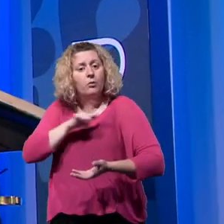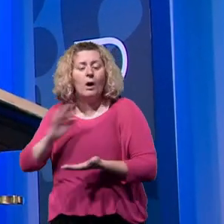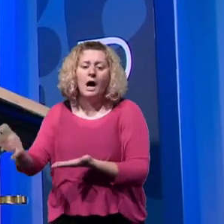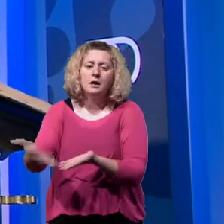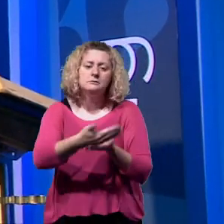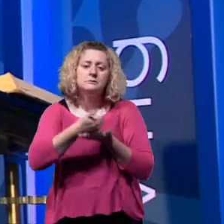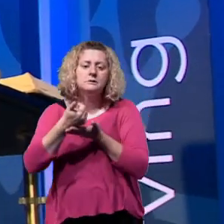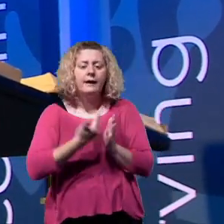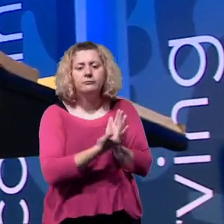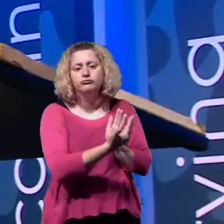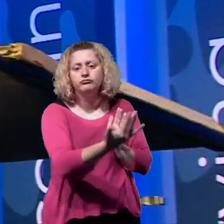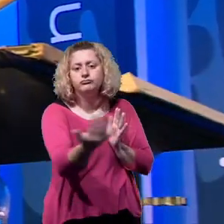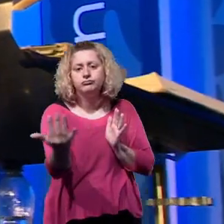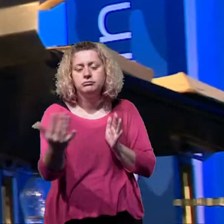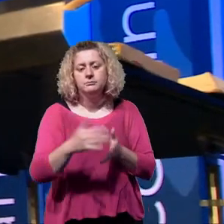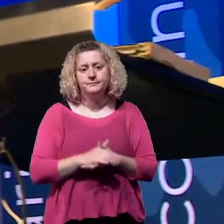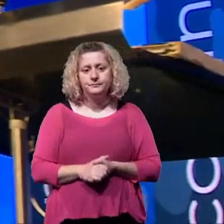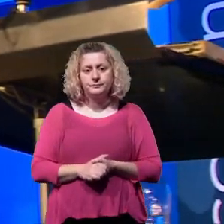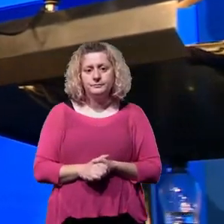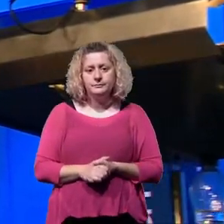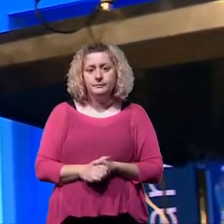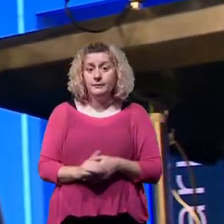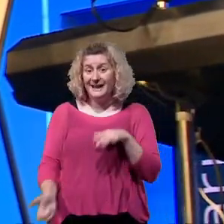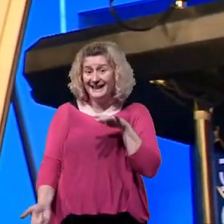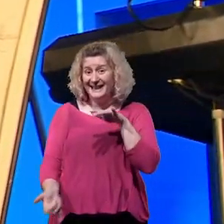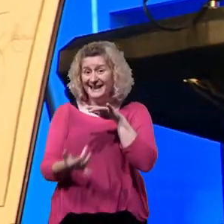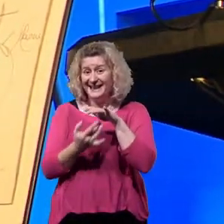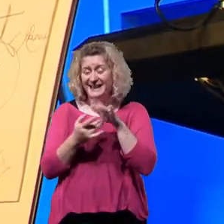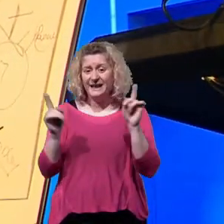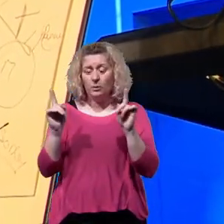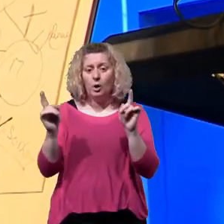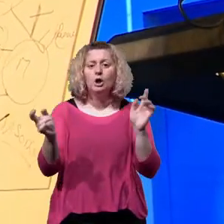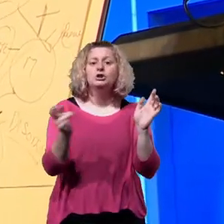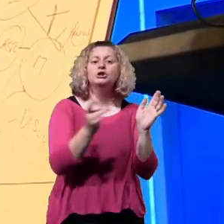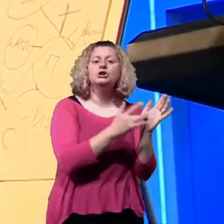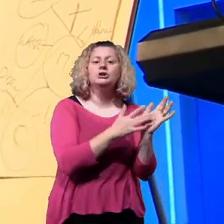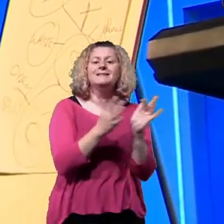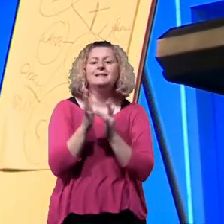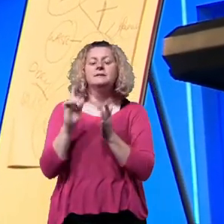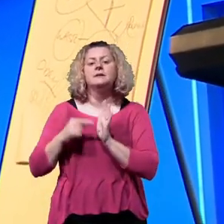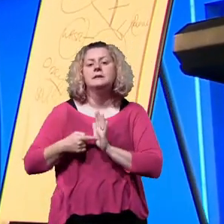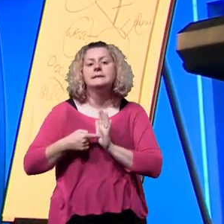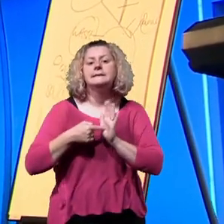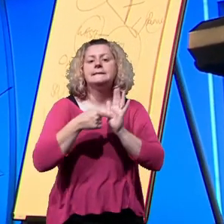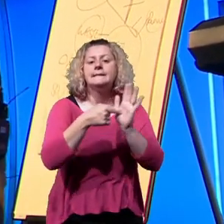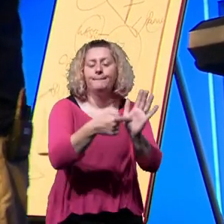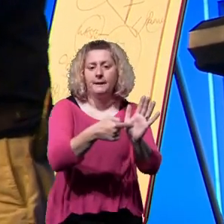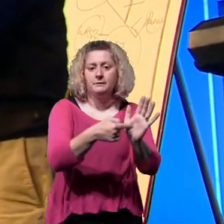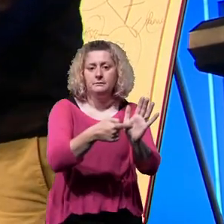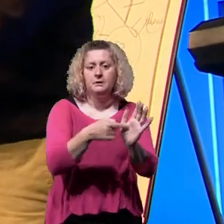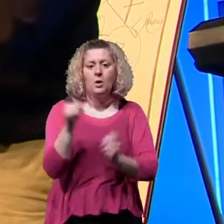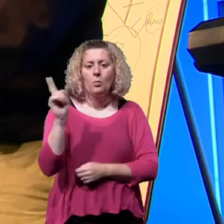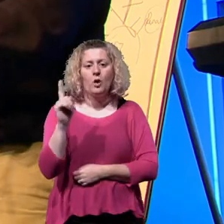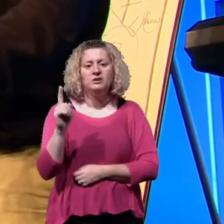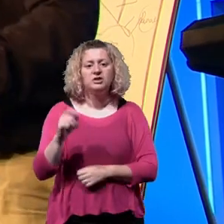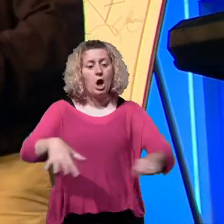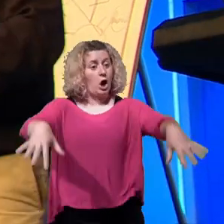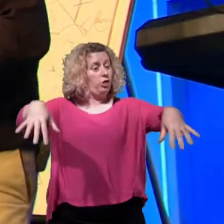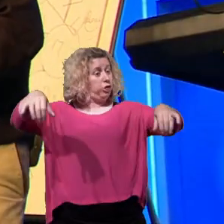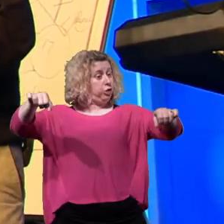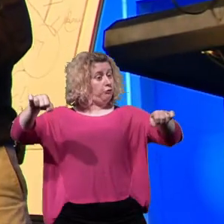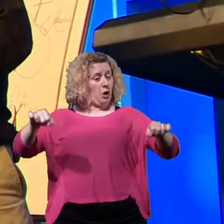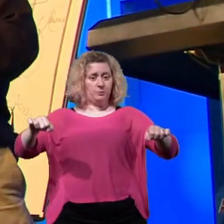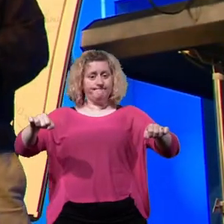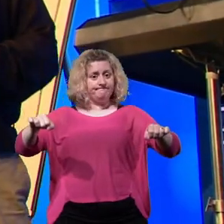The symbol of Jesus's followers was not a throne, it was a cross. It wasn't a throne, it